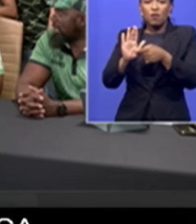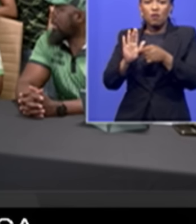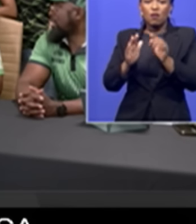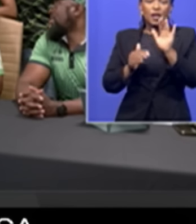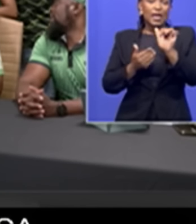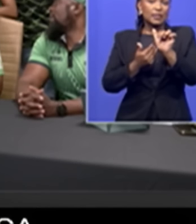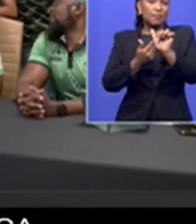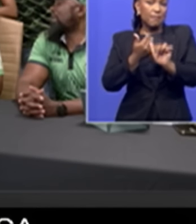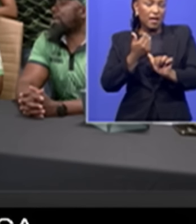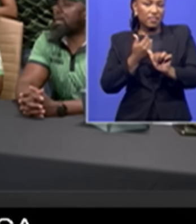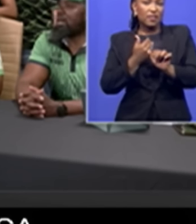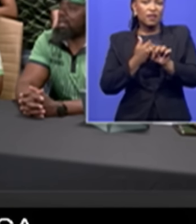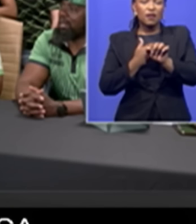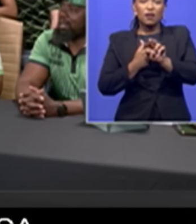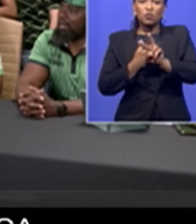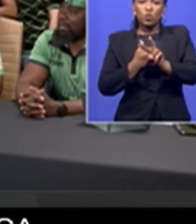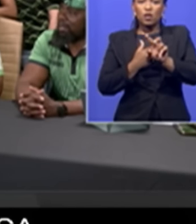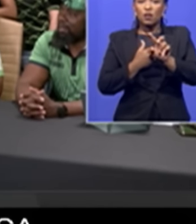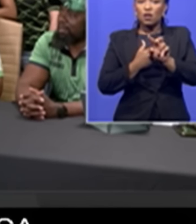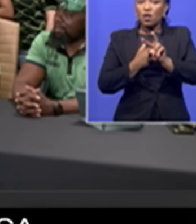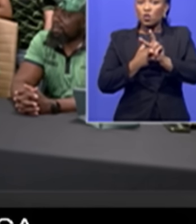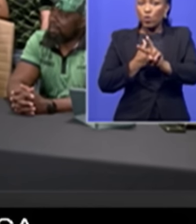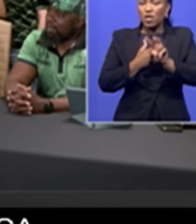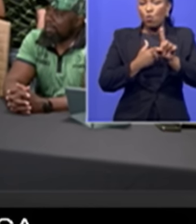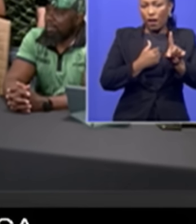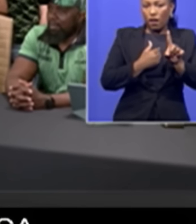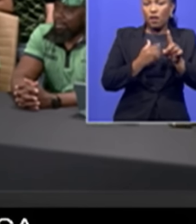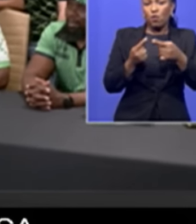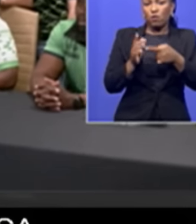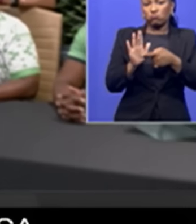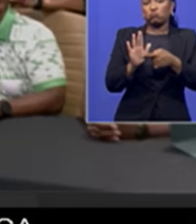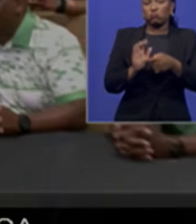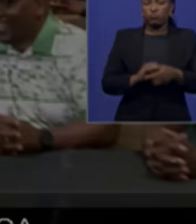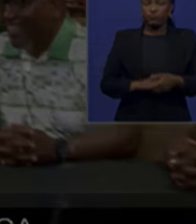e tlang e le malatsi a le 21.